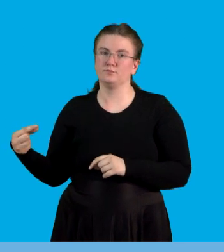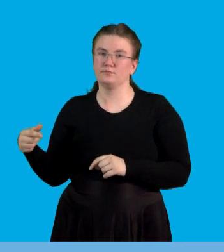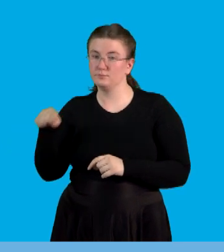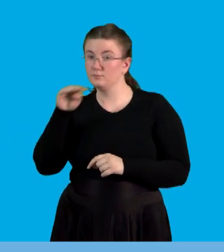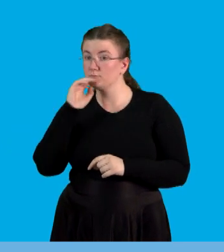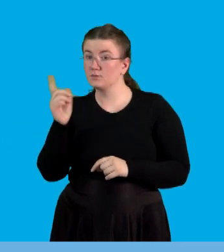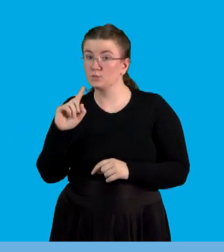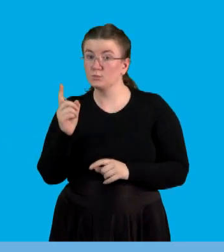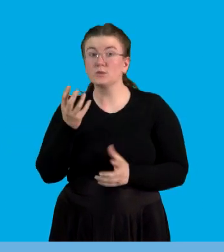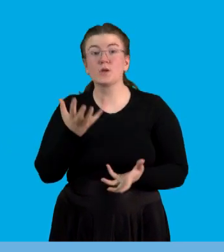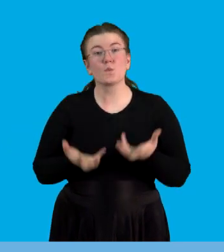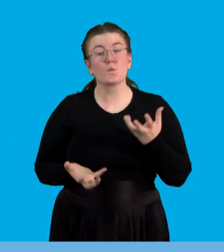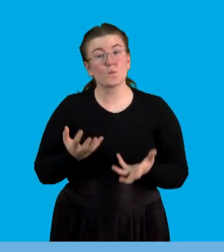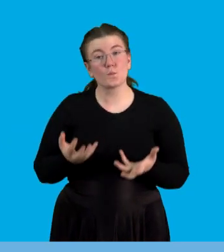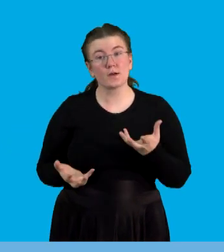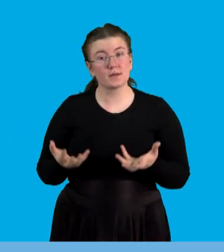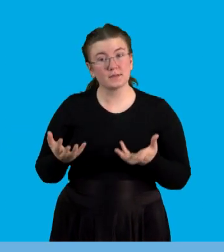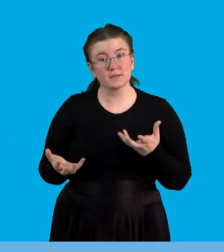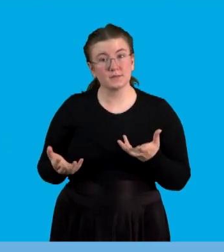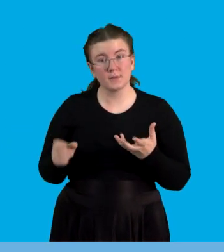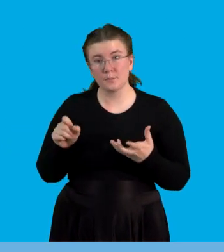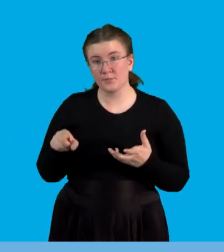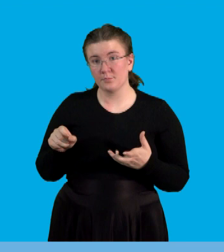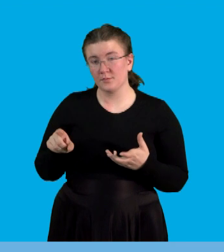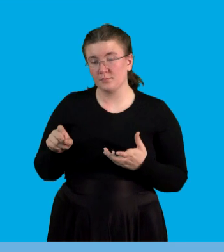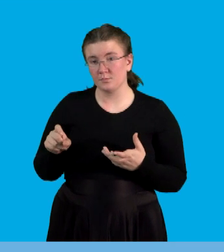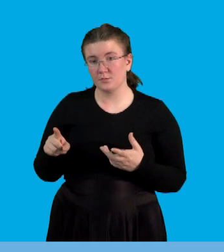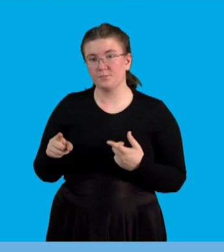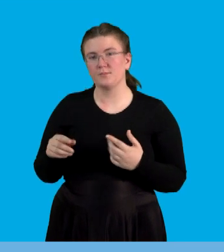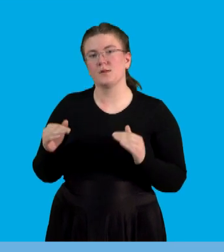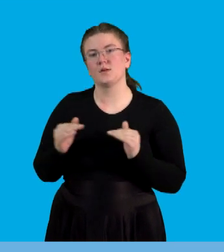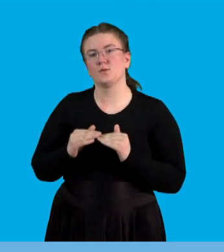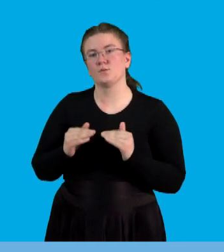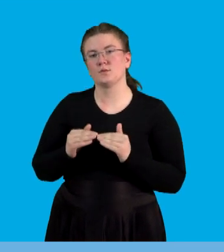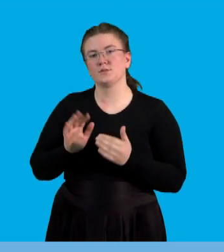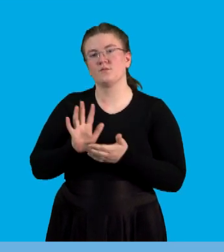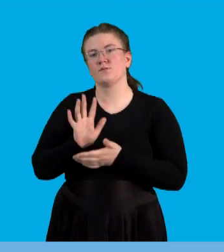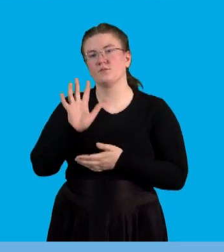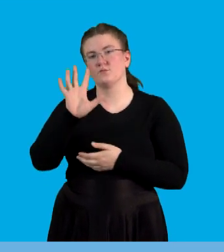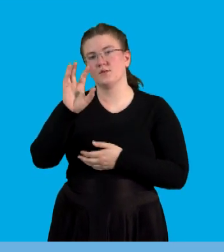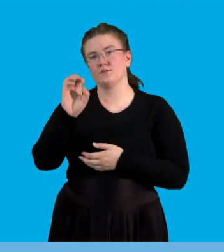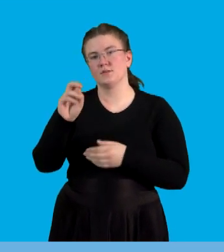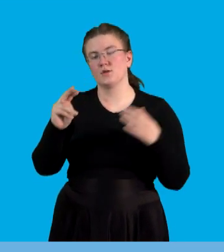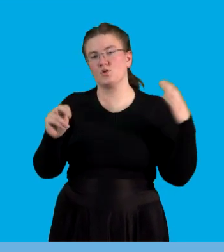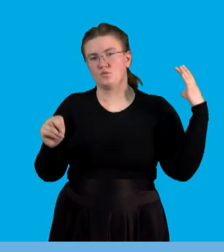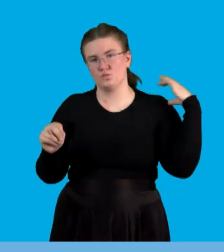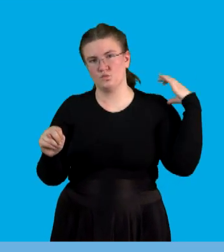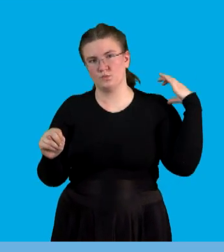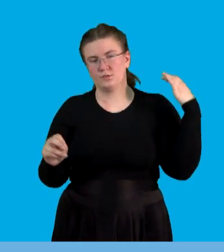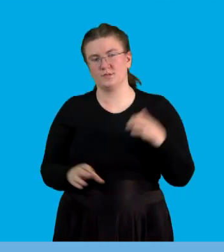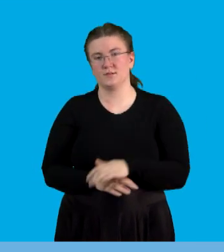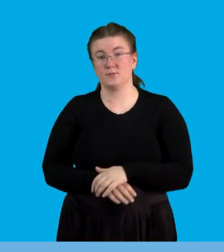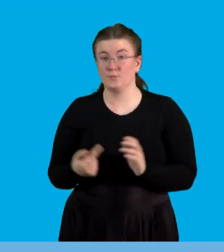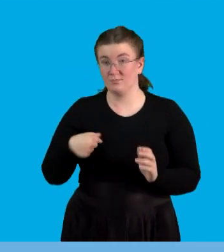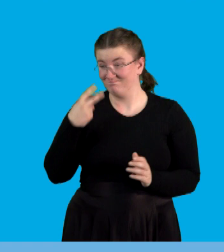g. Which then means the weight of this object on that hypothetical planet is going to be 50